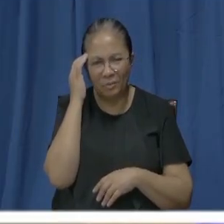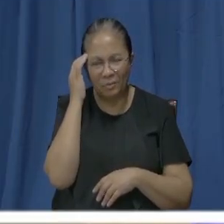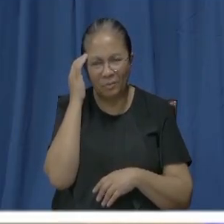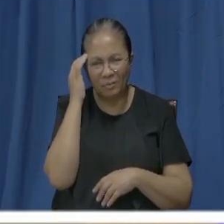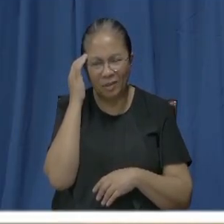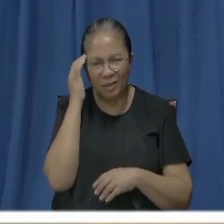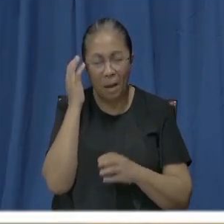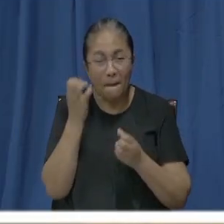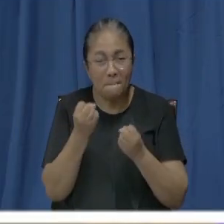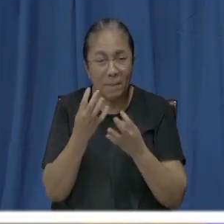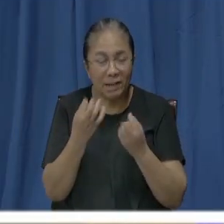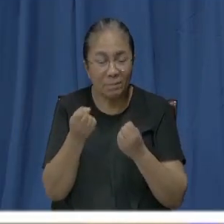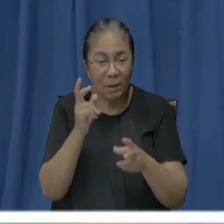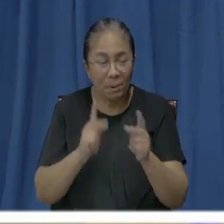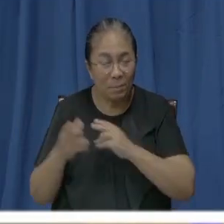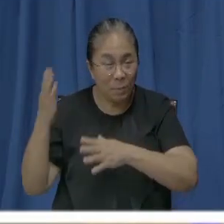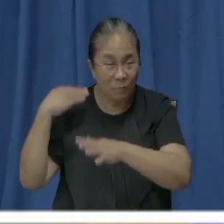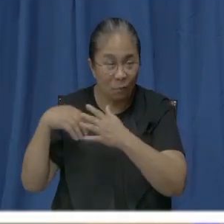write?